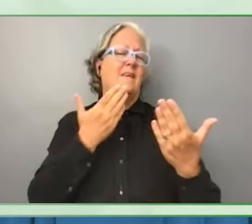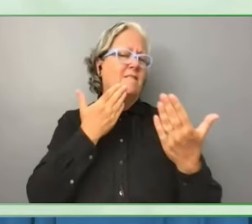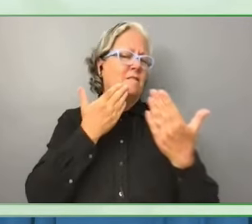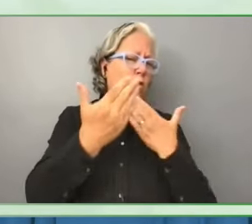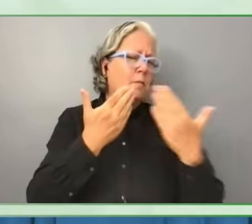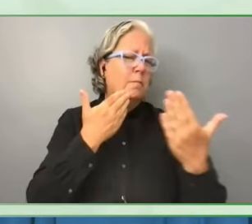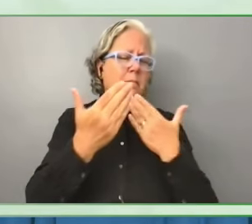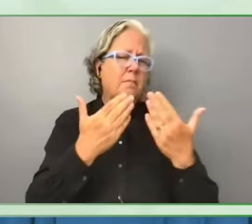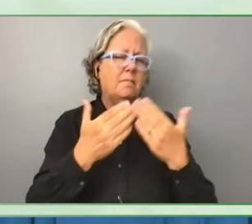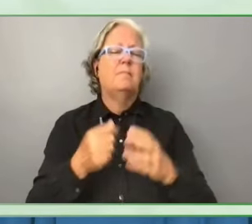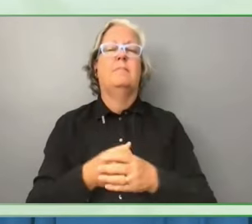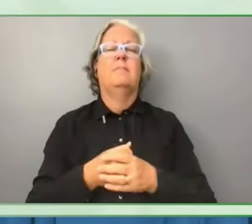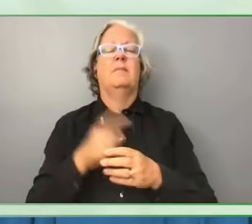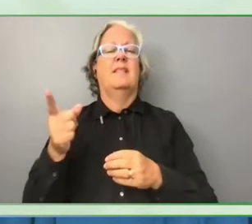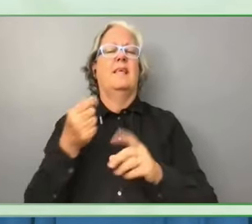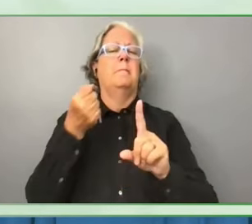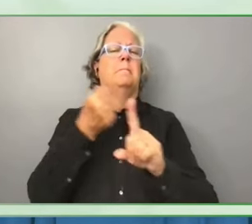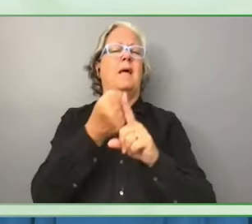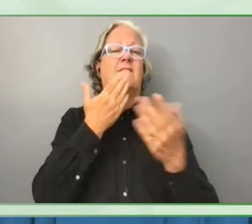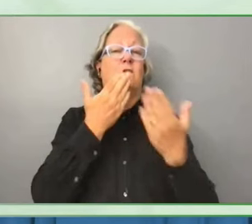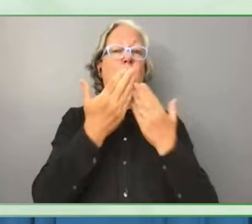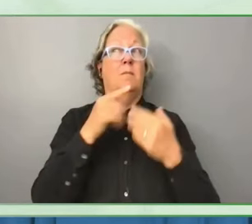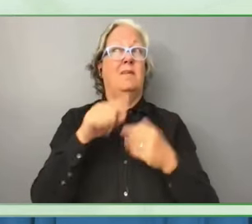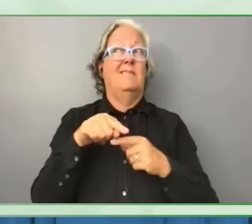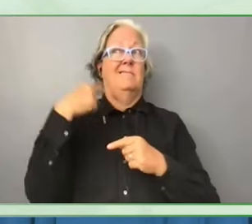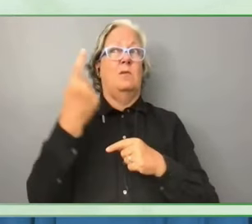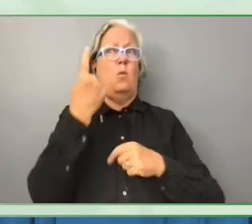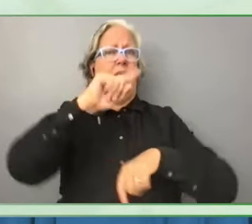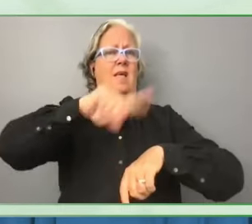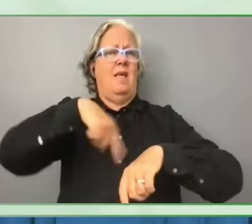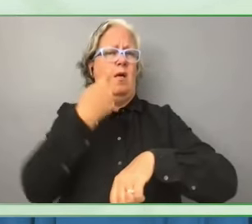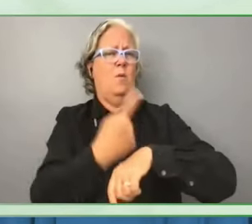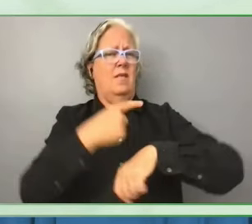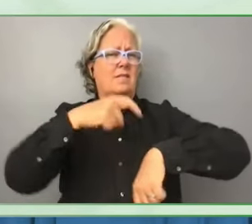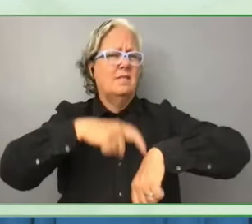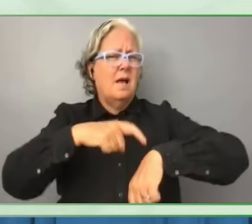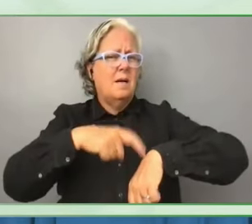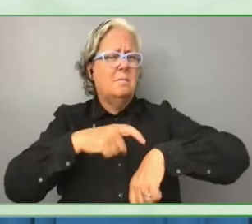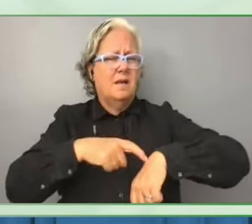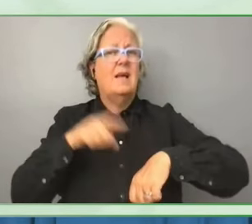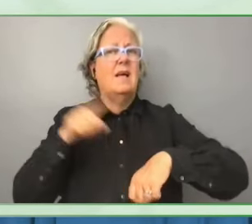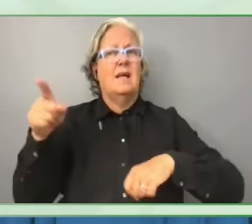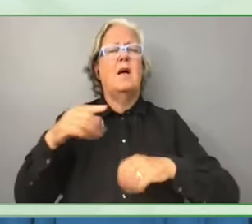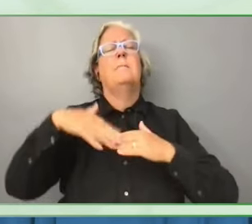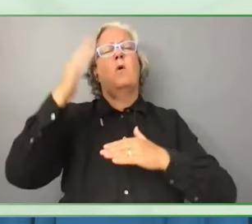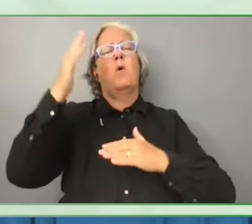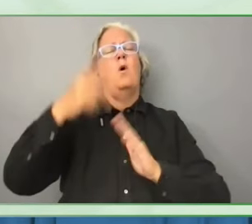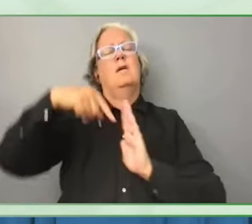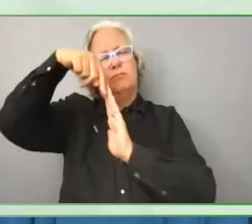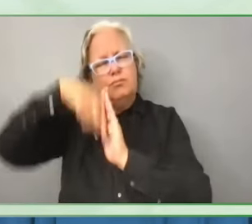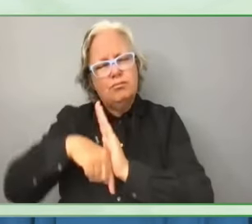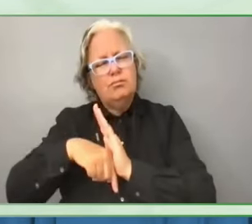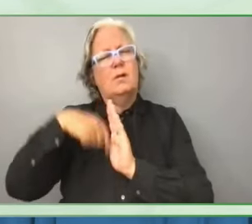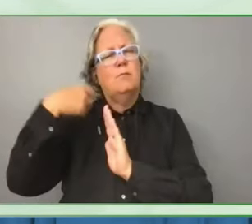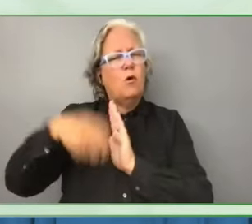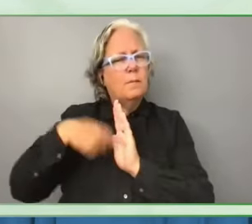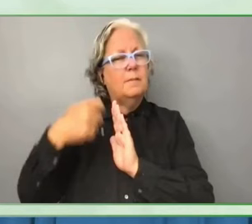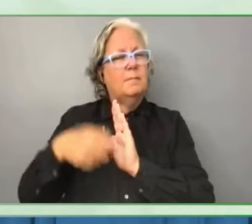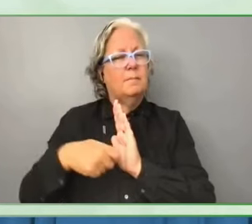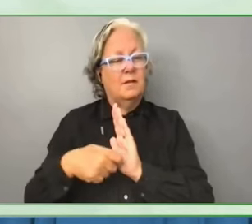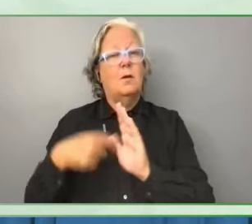start in an hour, where I will more in-depth present the body talk program and our next steps for scaling. Thank